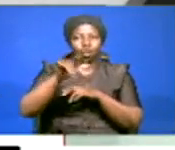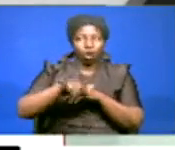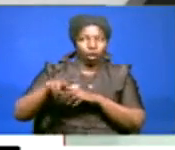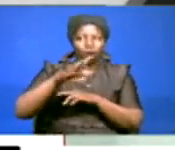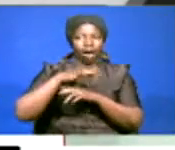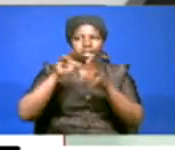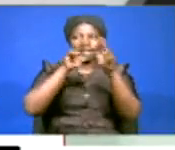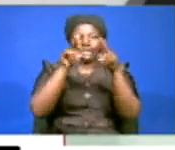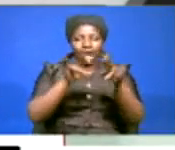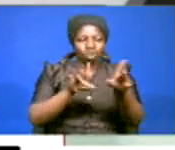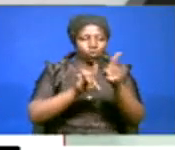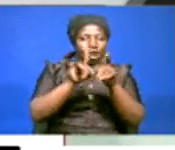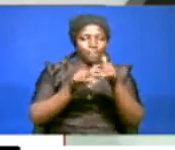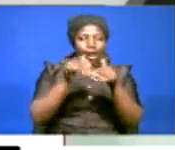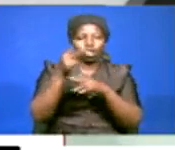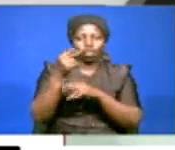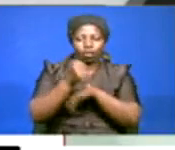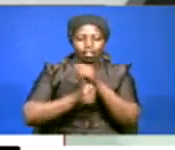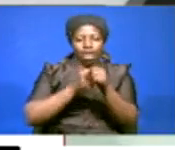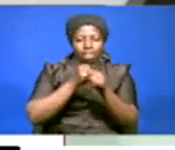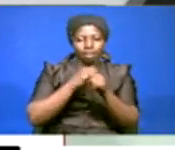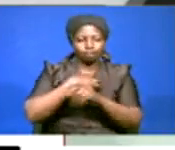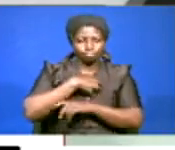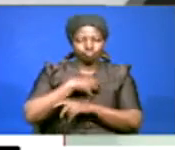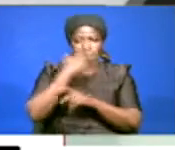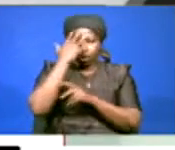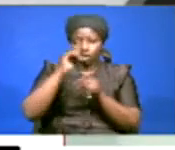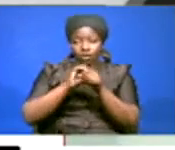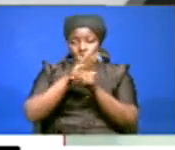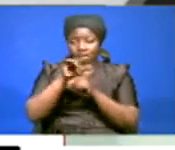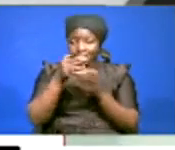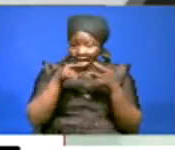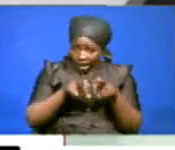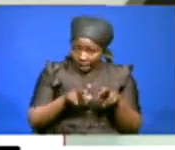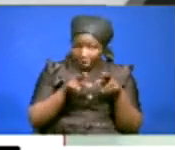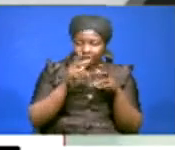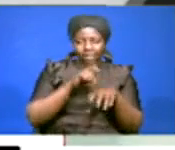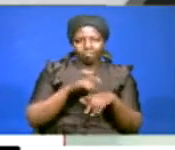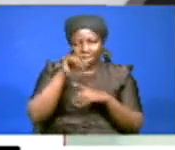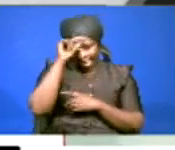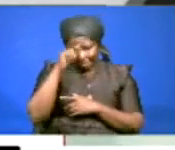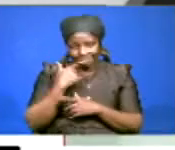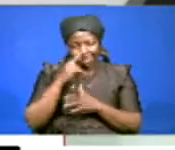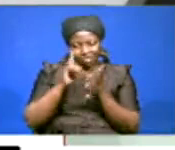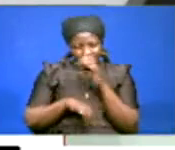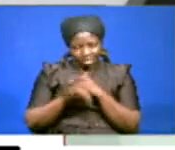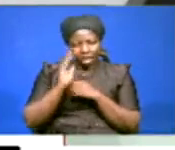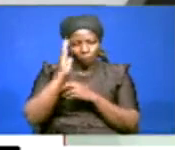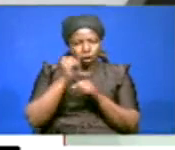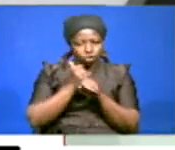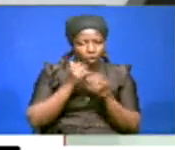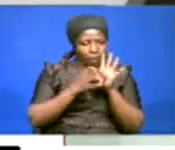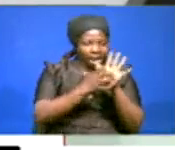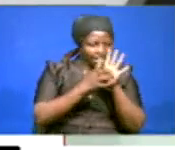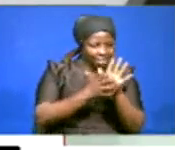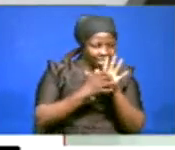to the COVID-19 pandemic. This, as the government says, it will embark on mapping and marketing tourism attraction sites in the